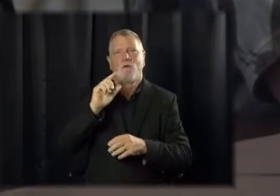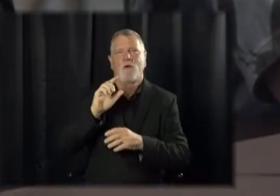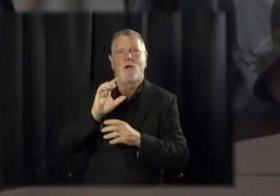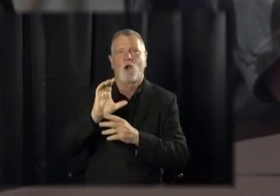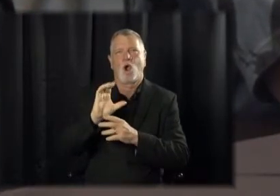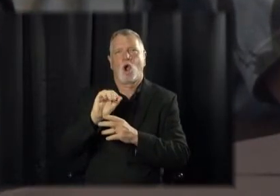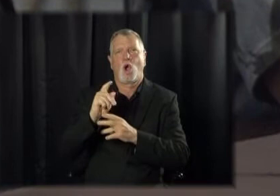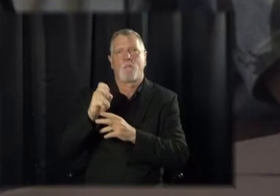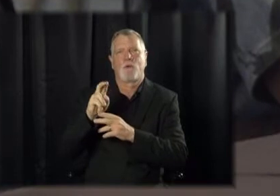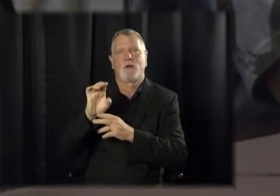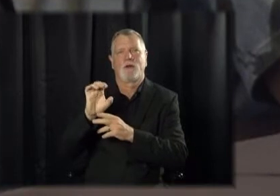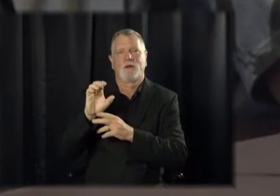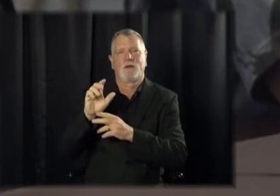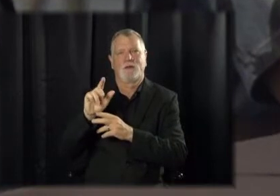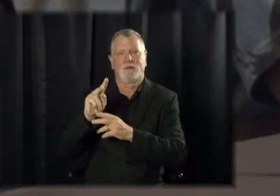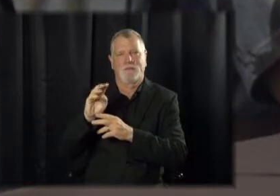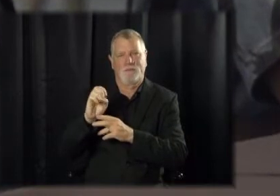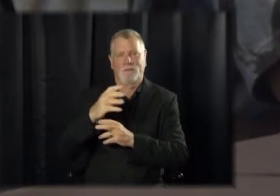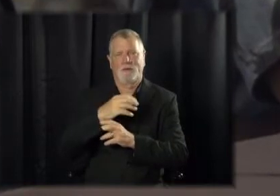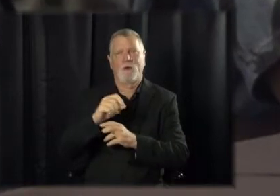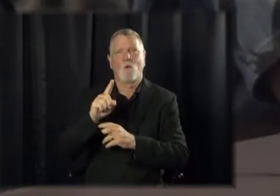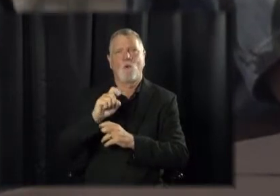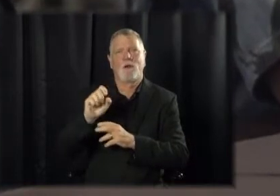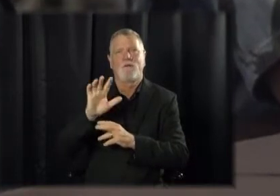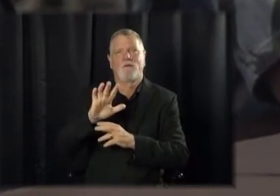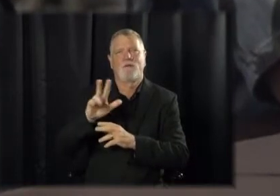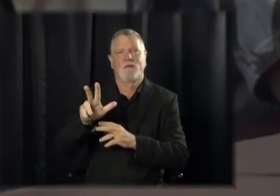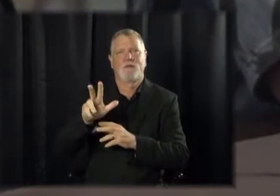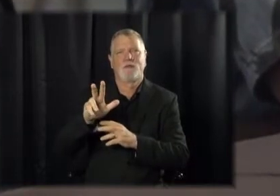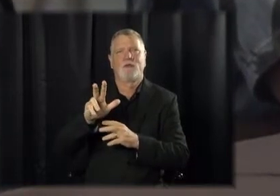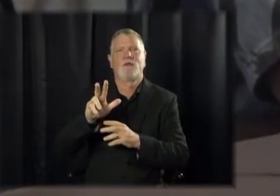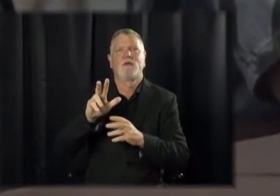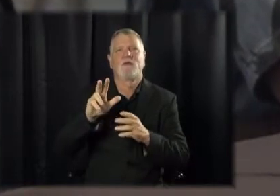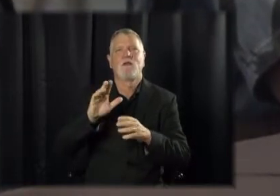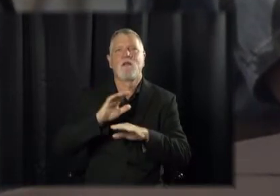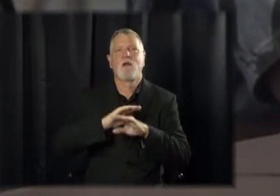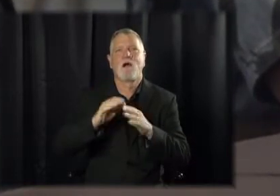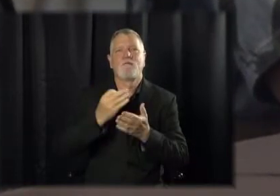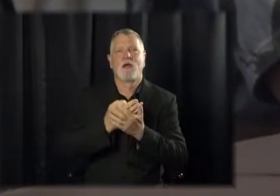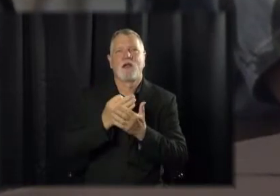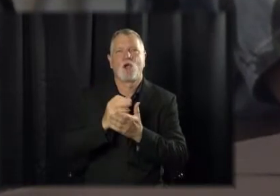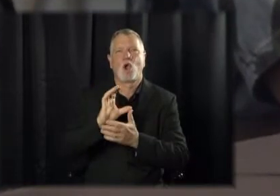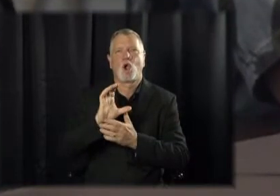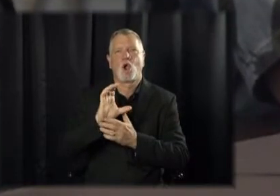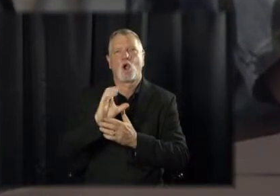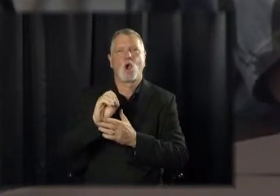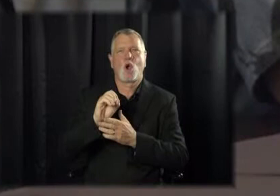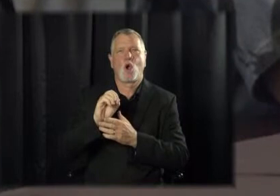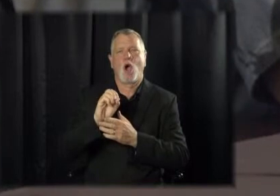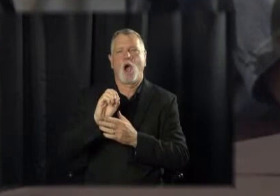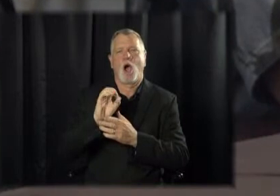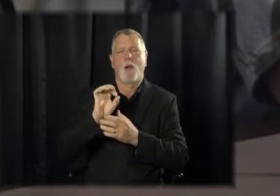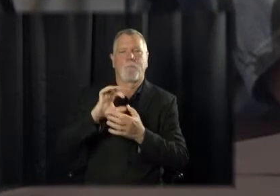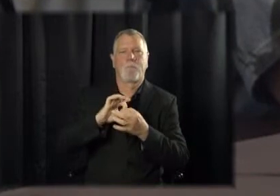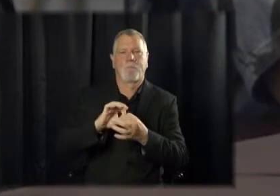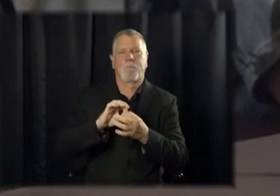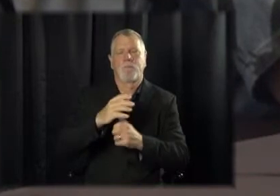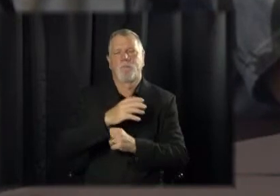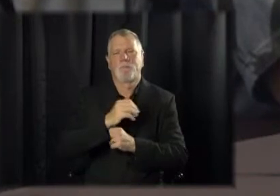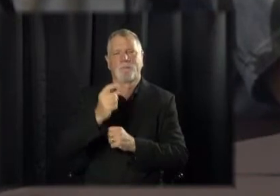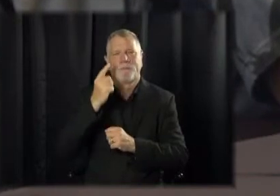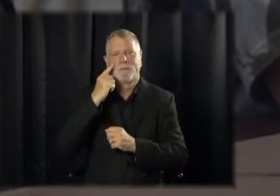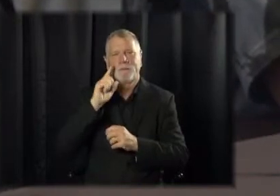other 153 non-financial co-ops. It serves 1/3 of the island's population and is a